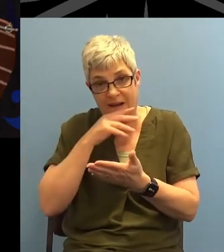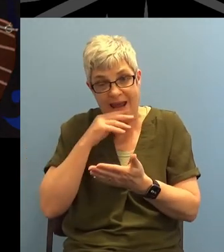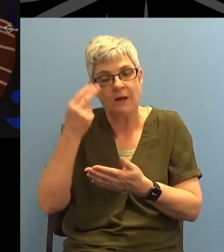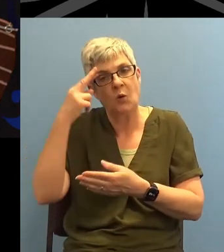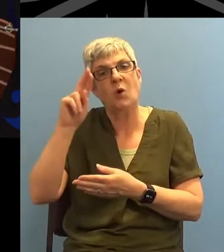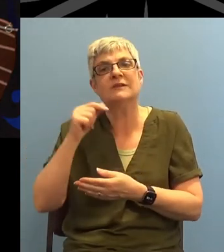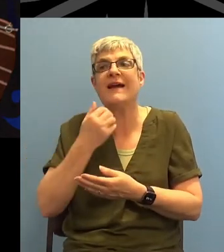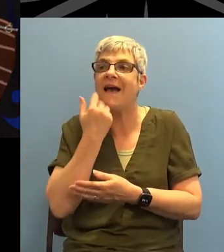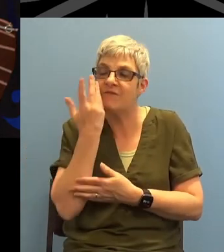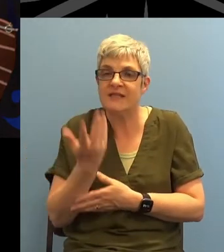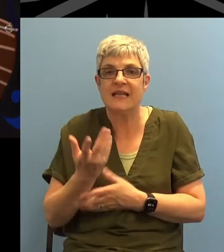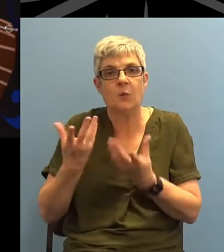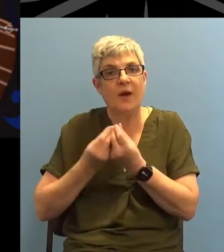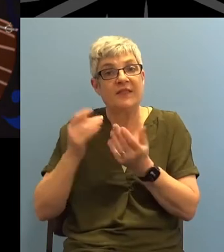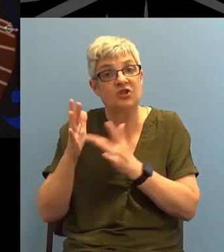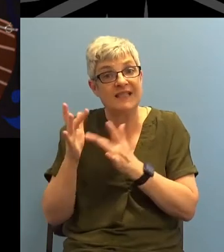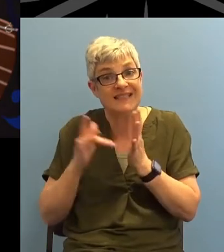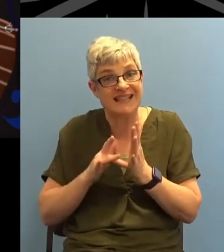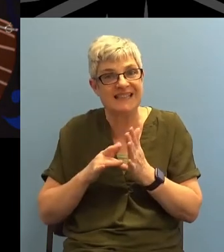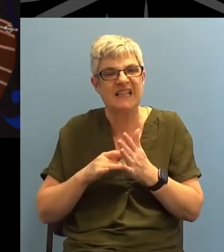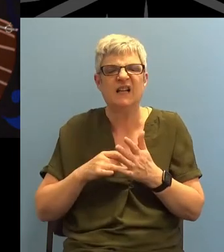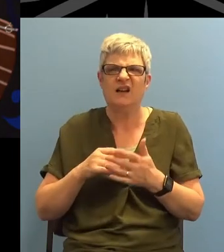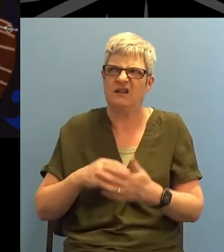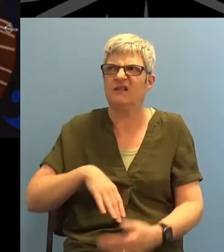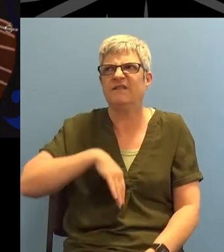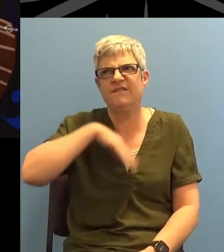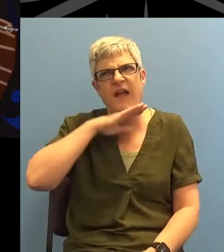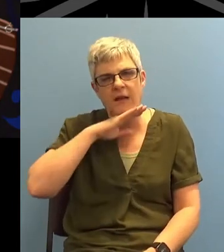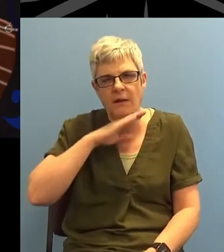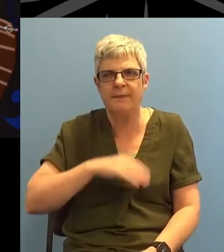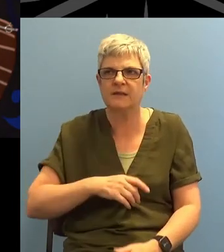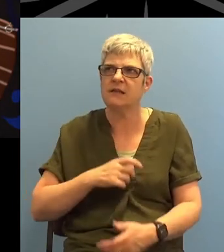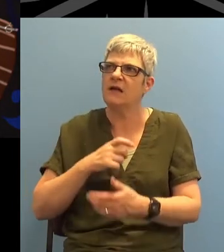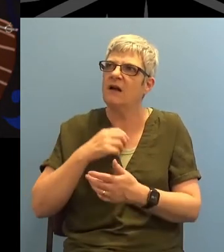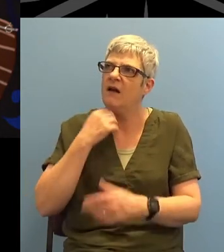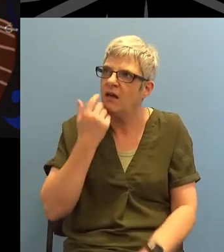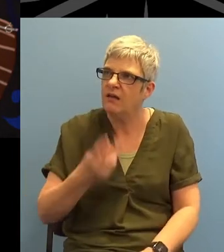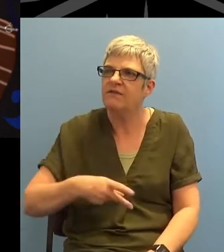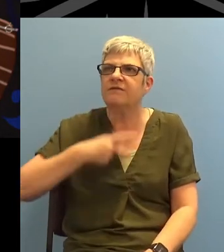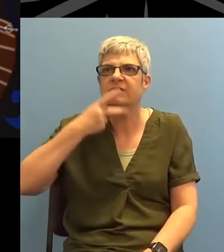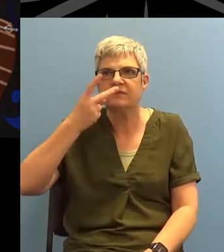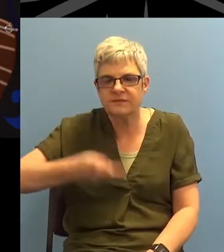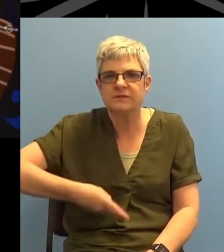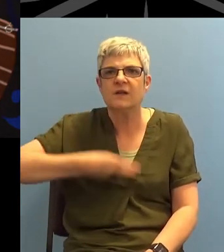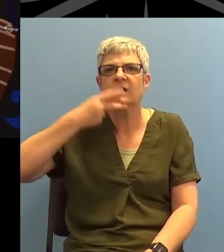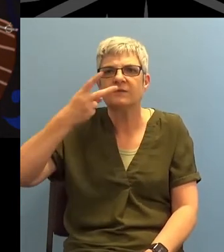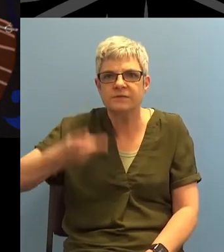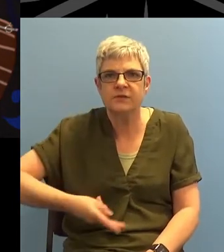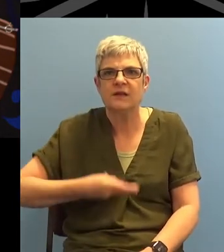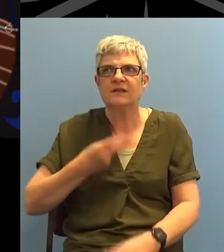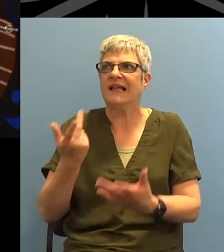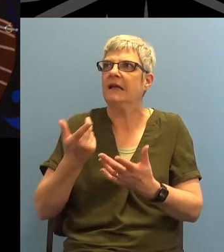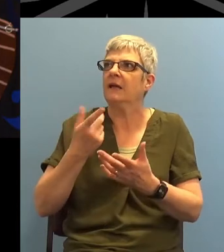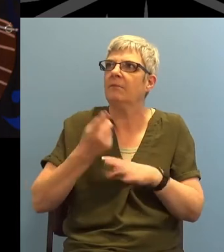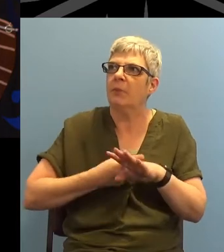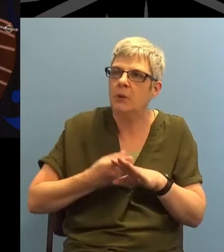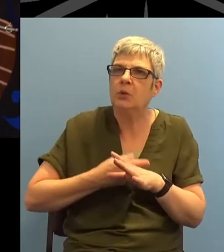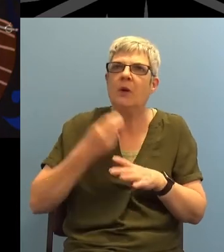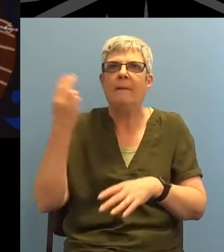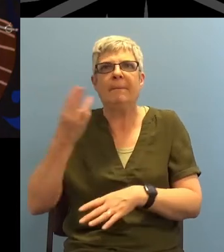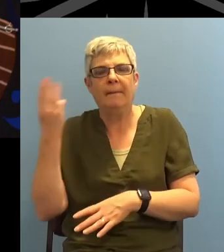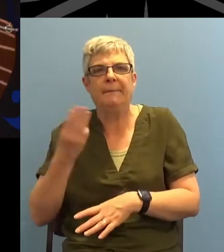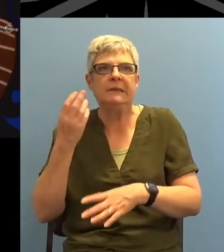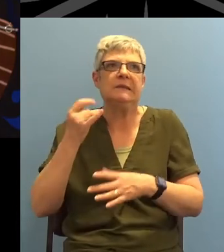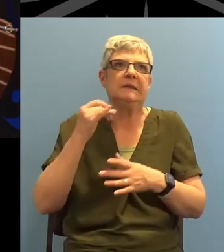with Jesus. And to be honest, I got a bit fed up, where chapter after chapter of acacia wood and blue and purple and scarlet yarn and the hems